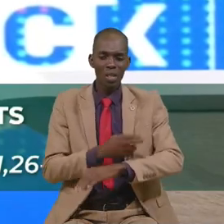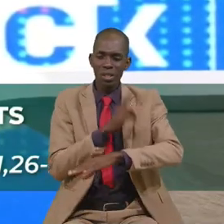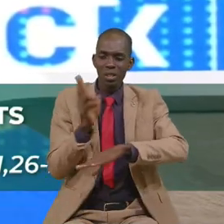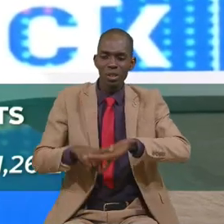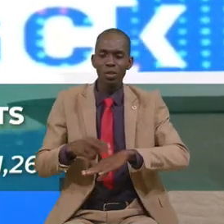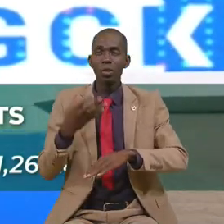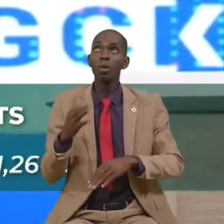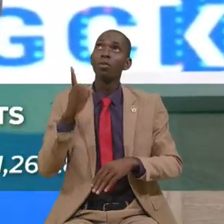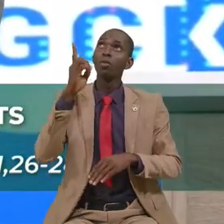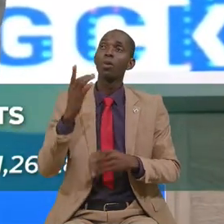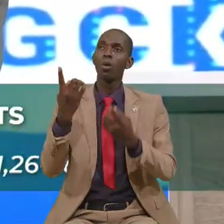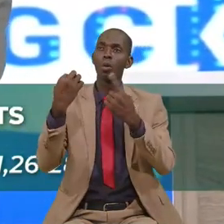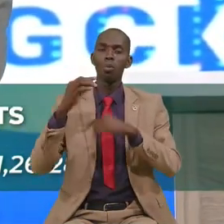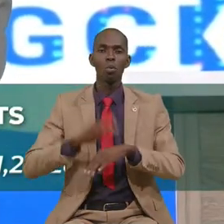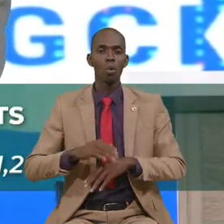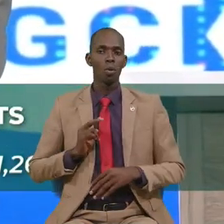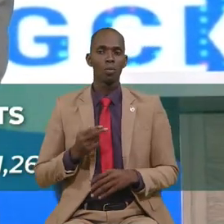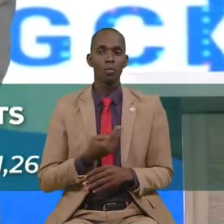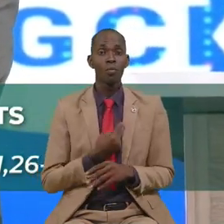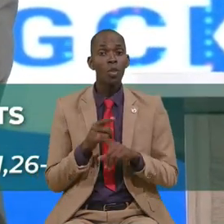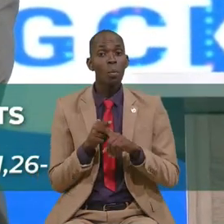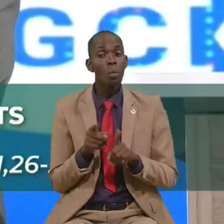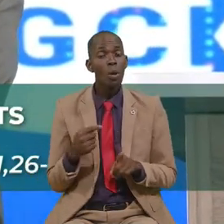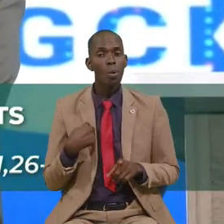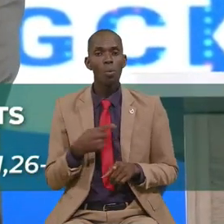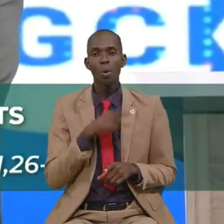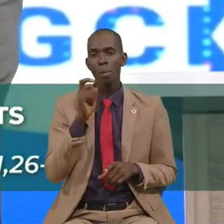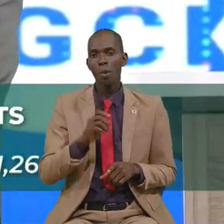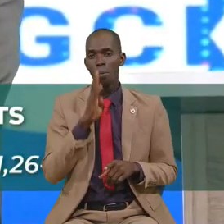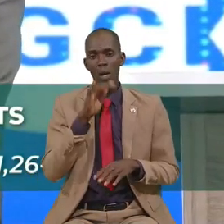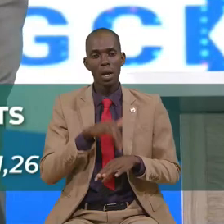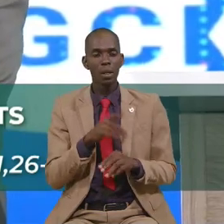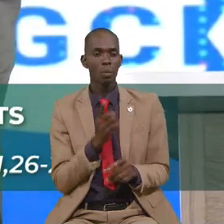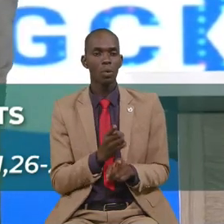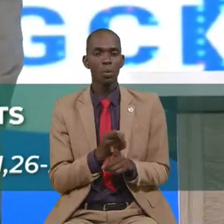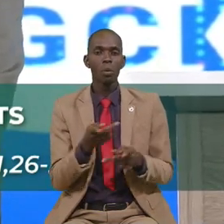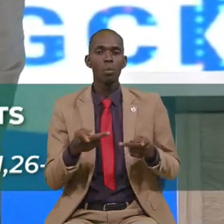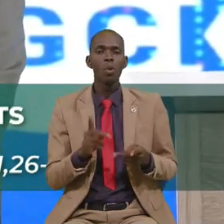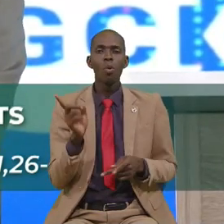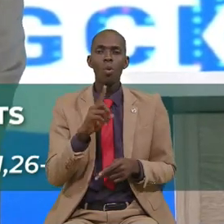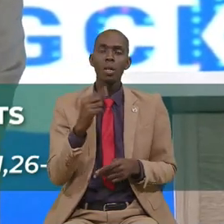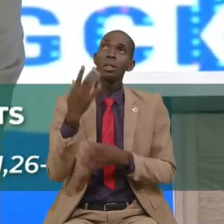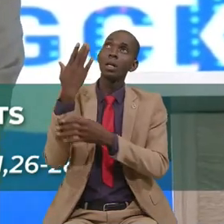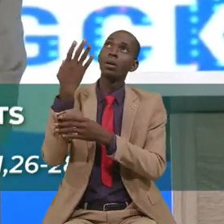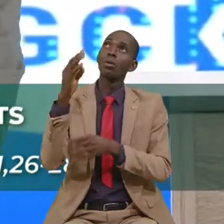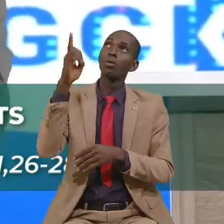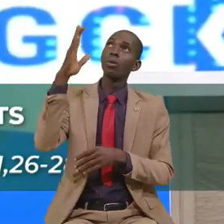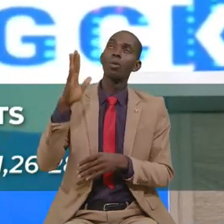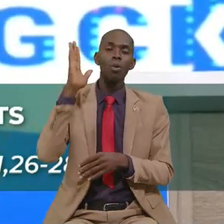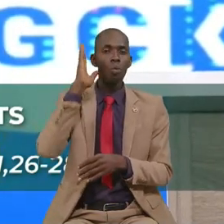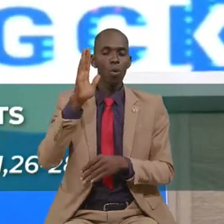But we must be in the right place where the hand of the Lord will come upon